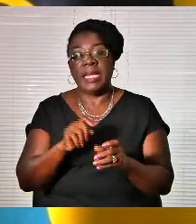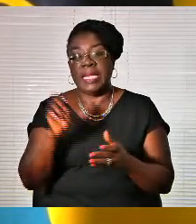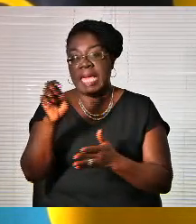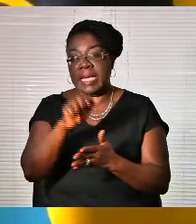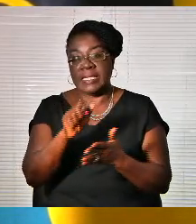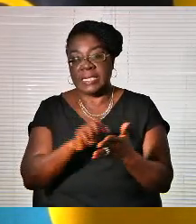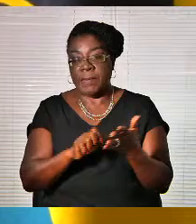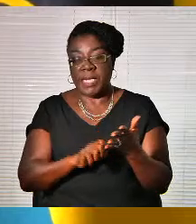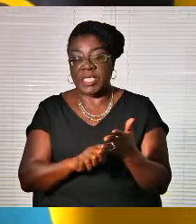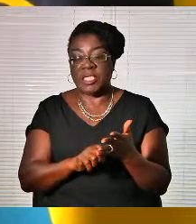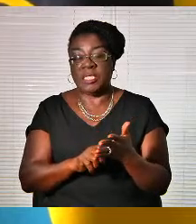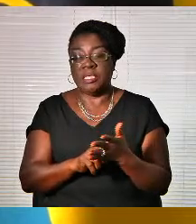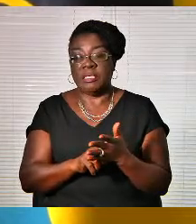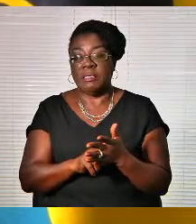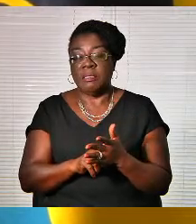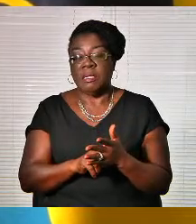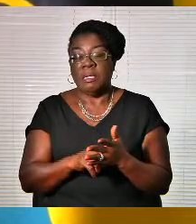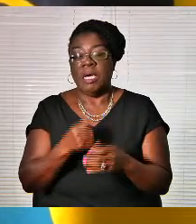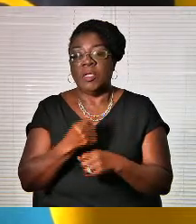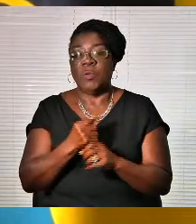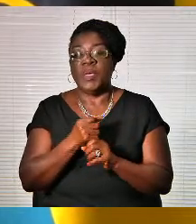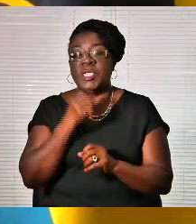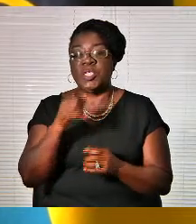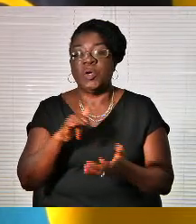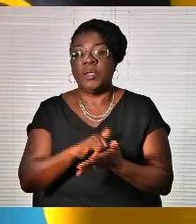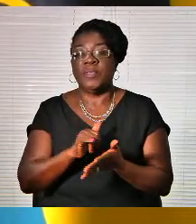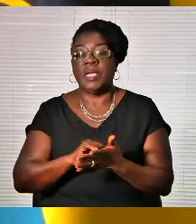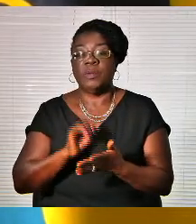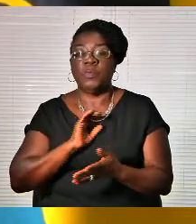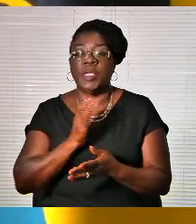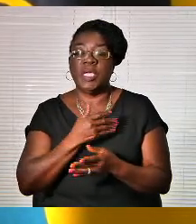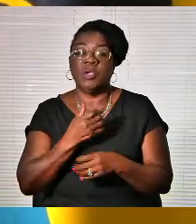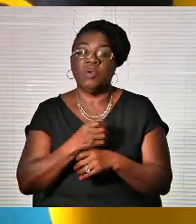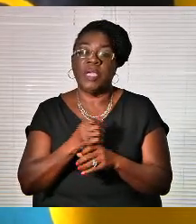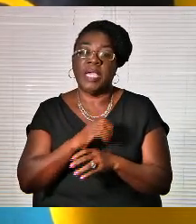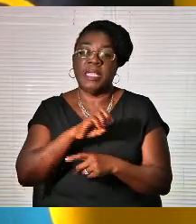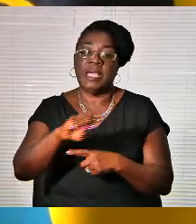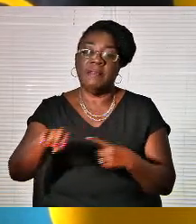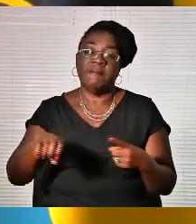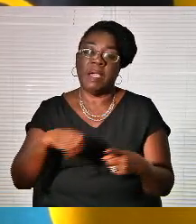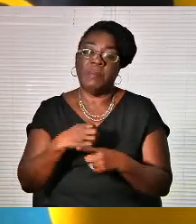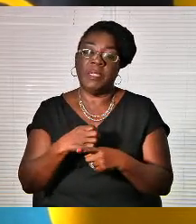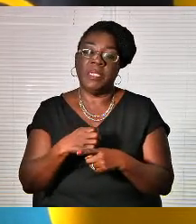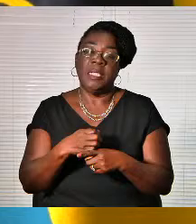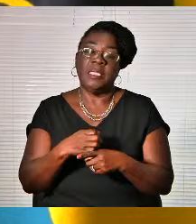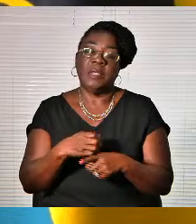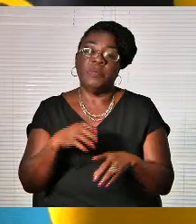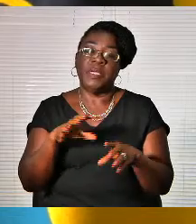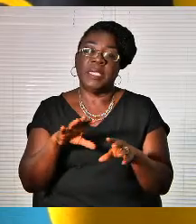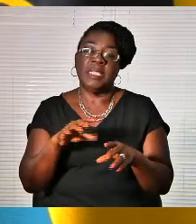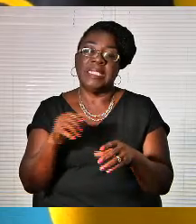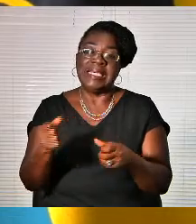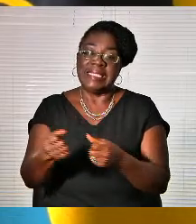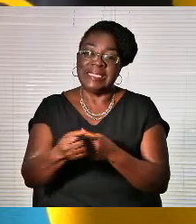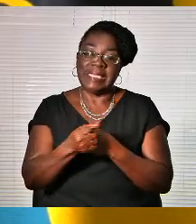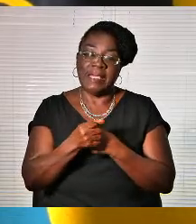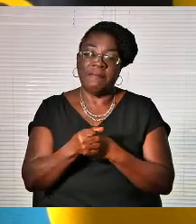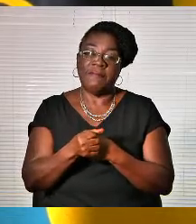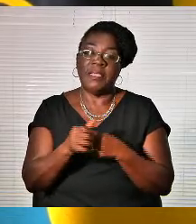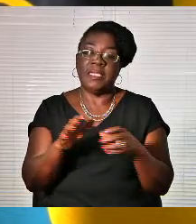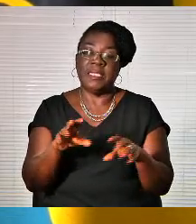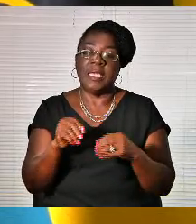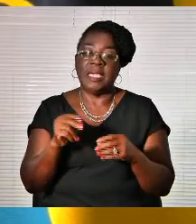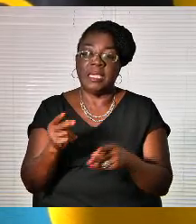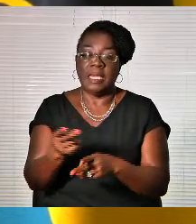examinations. But certainly to ensure that we create environments where we can safely take care of our bodies, the remains